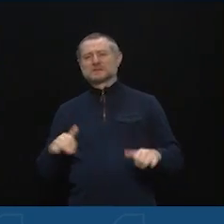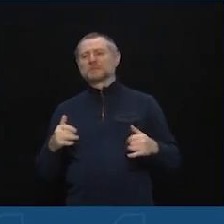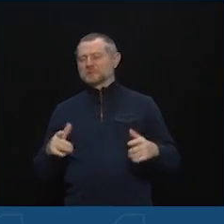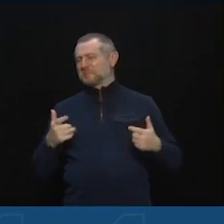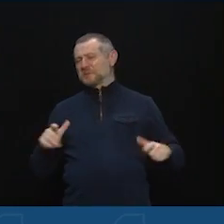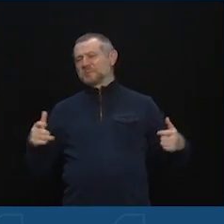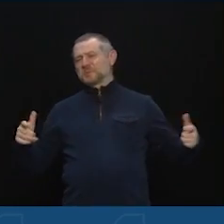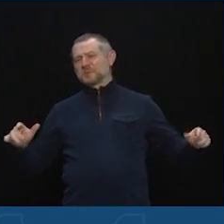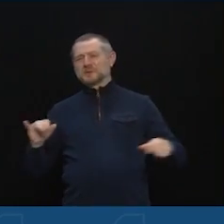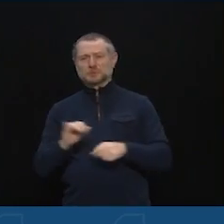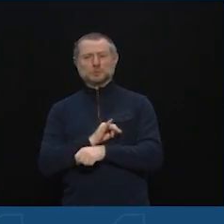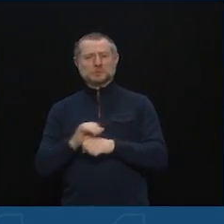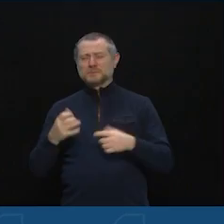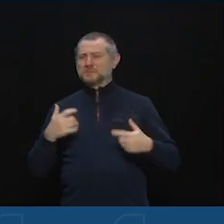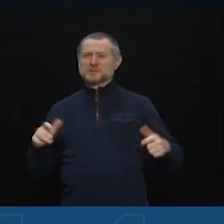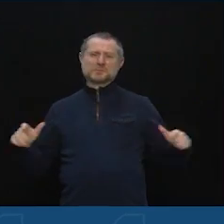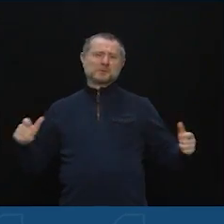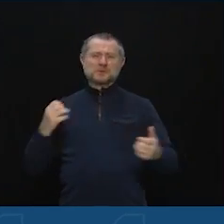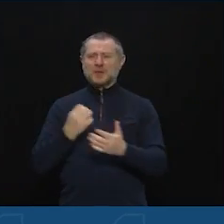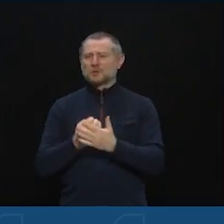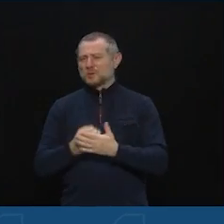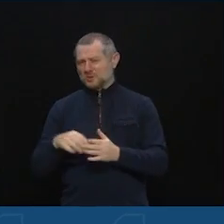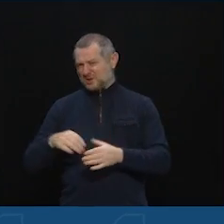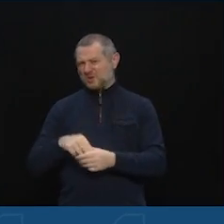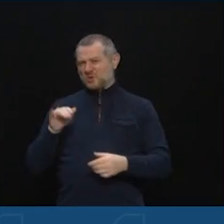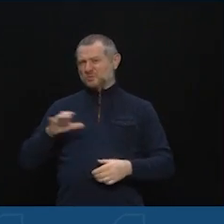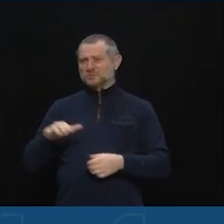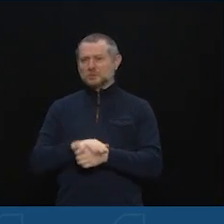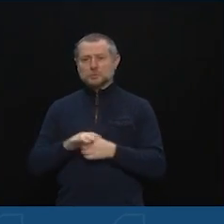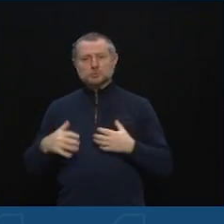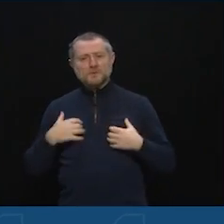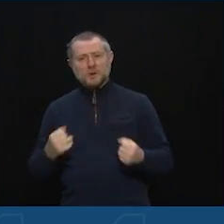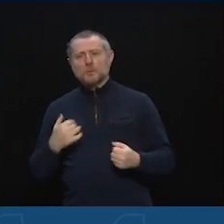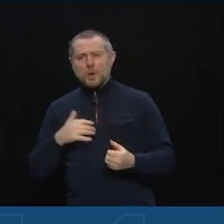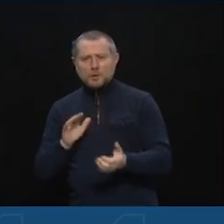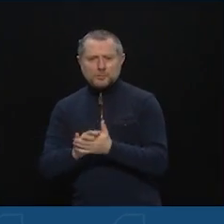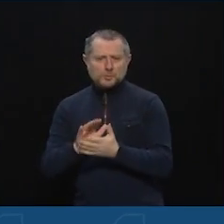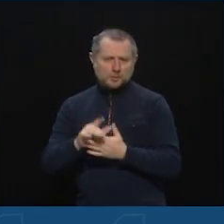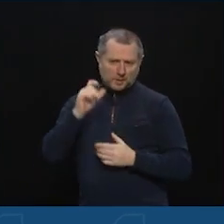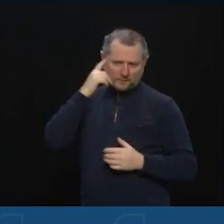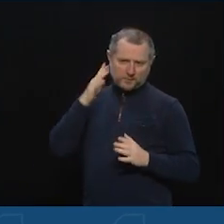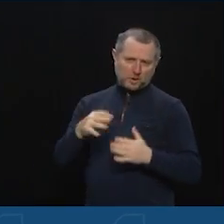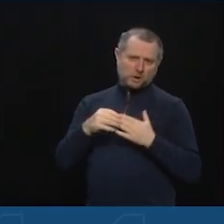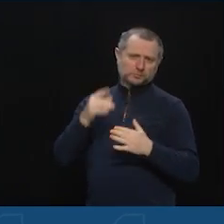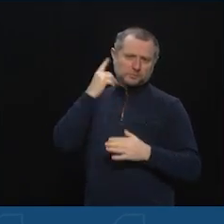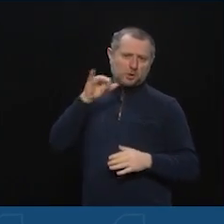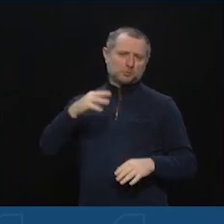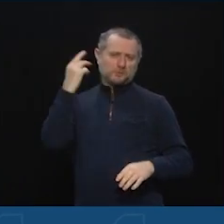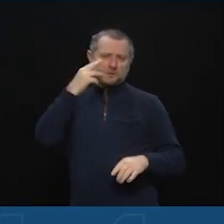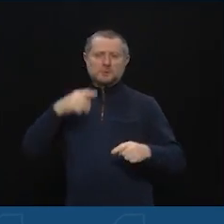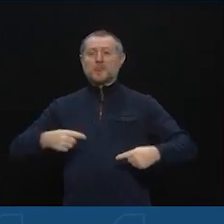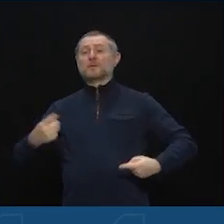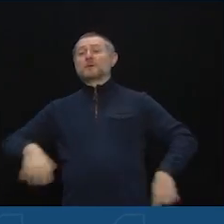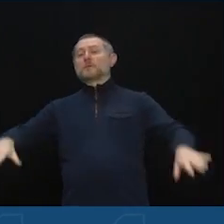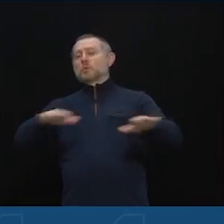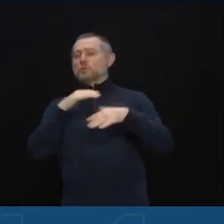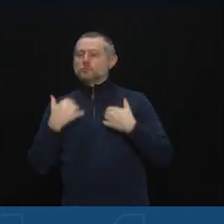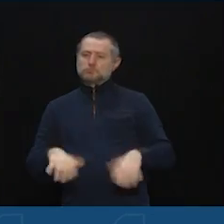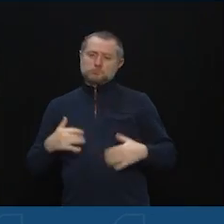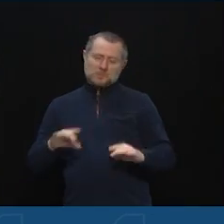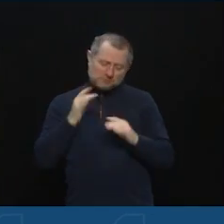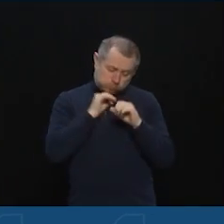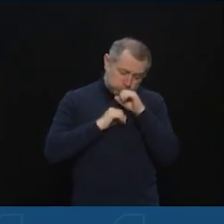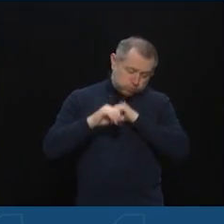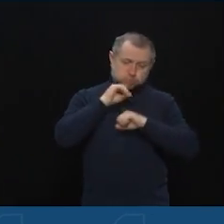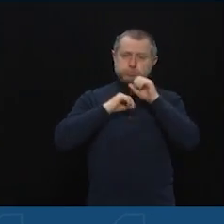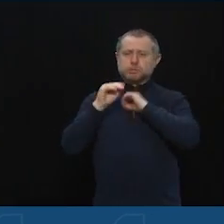York, bounce back fully. I applaud the governor's leadership for both recognizing the ongoing hardship that the pandemic has caused and for